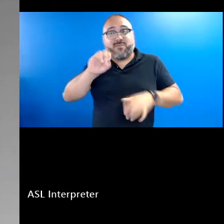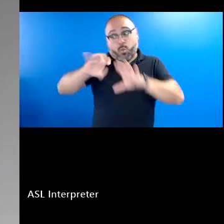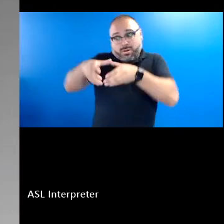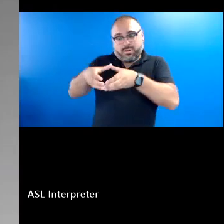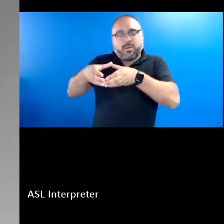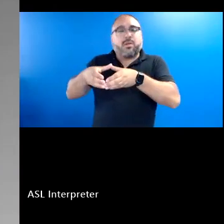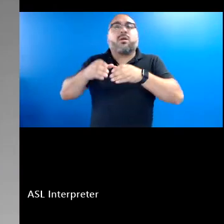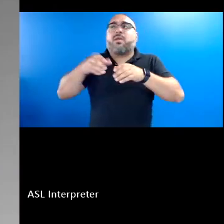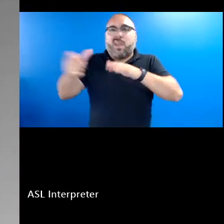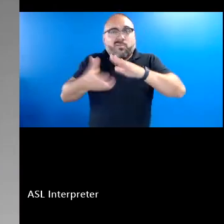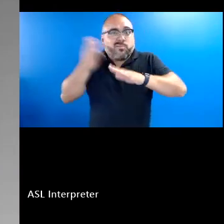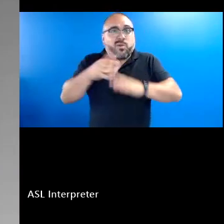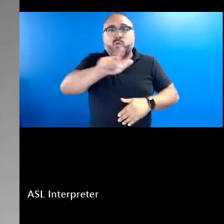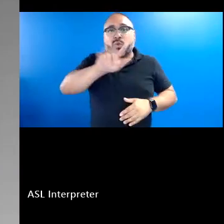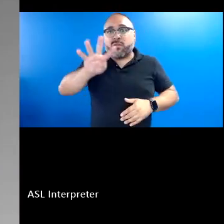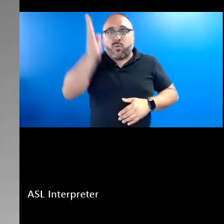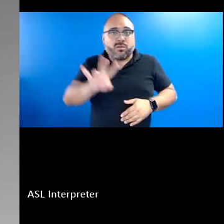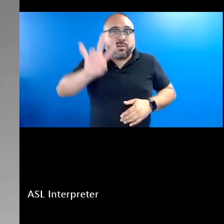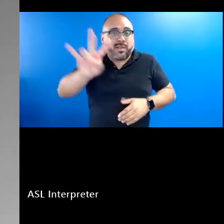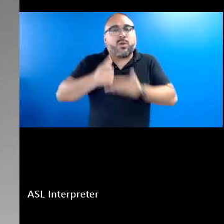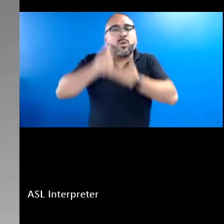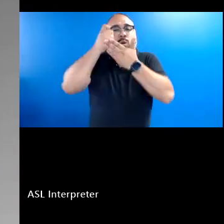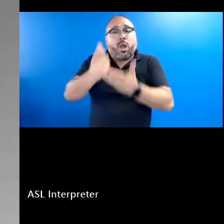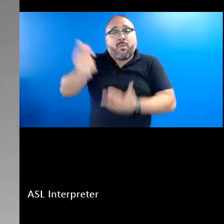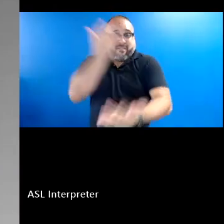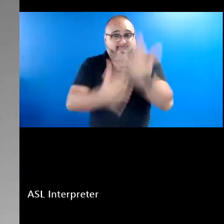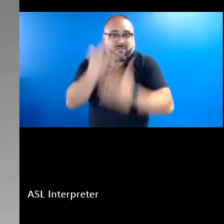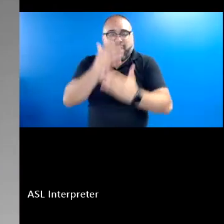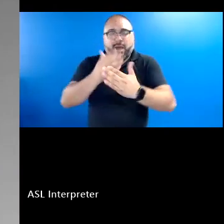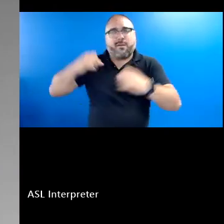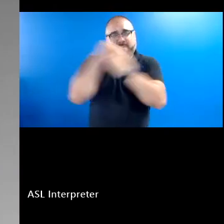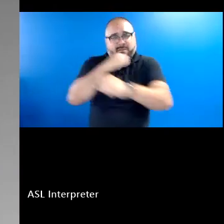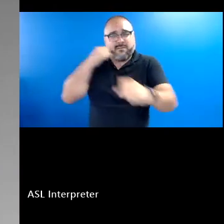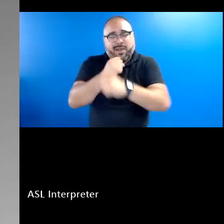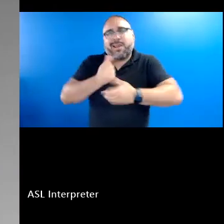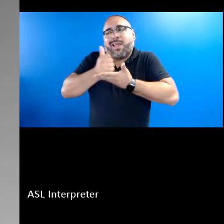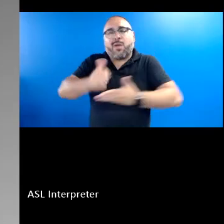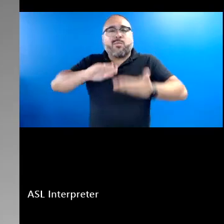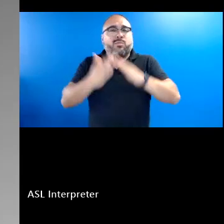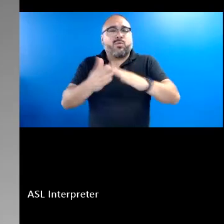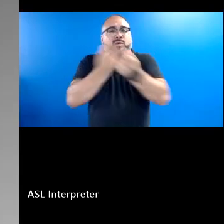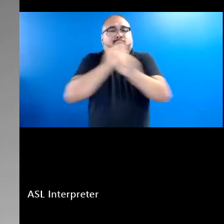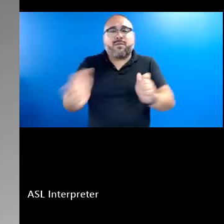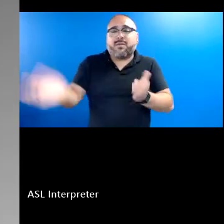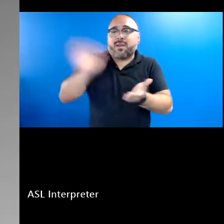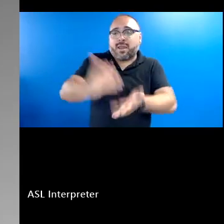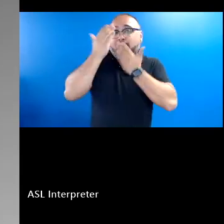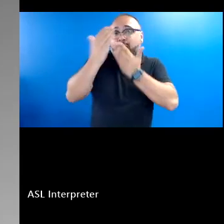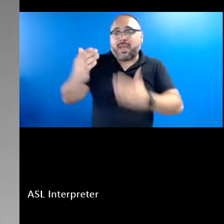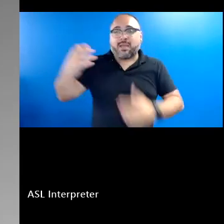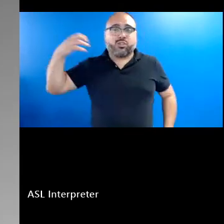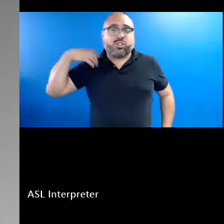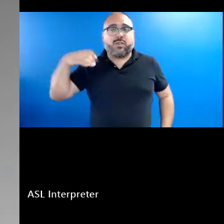24 hours a day to help combat wildfires and keep communities safe. Again, A heartfelt thanks to Chief Fennessy for his